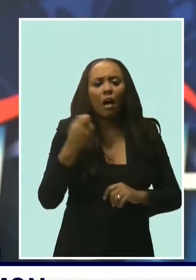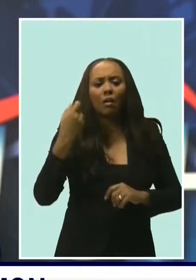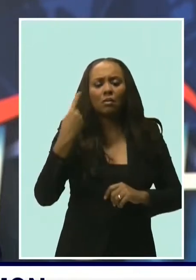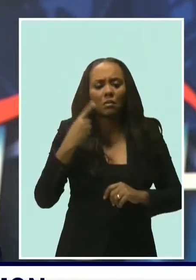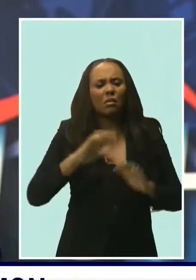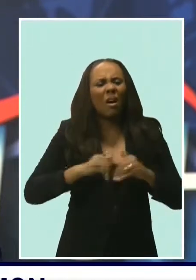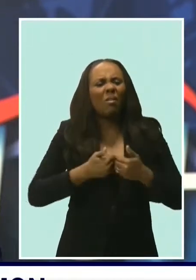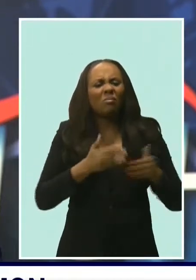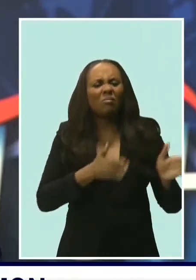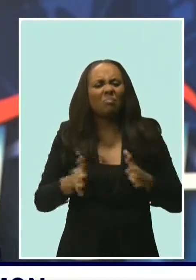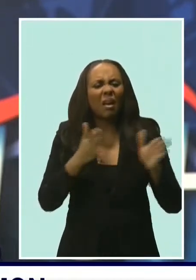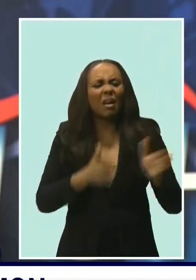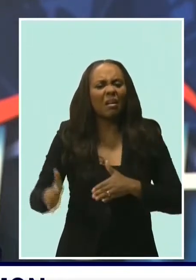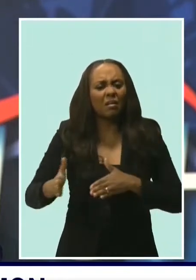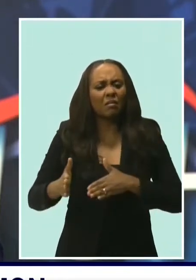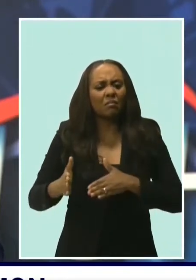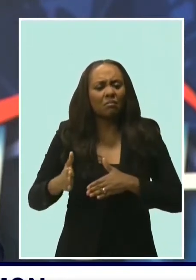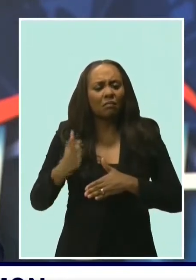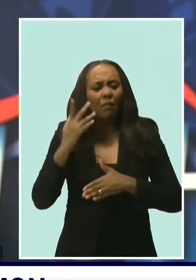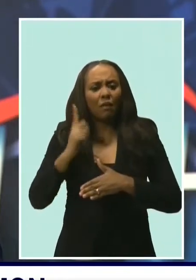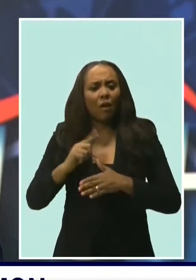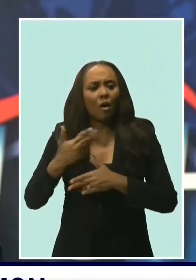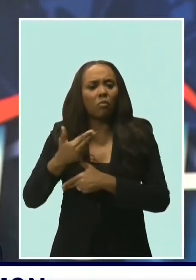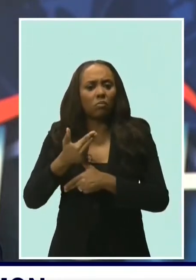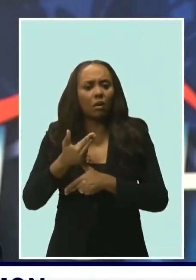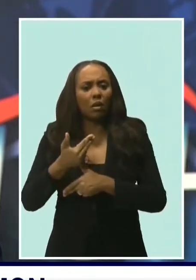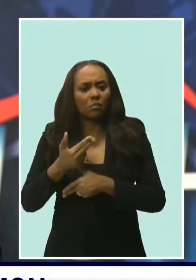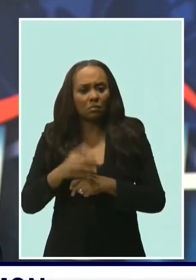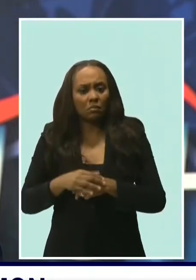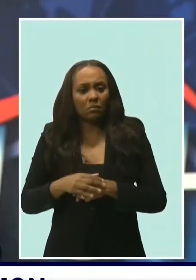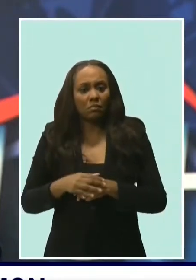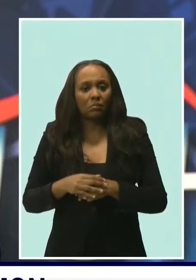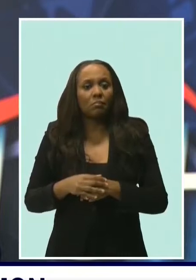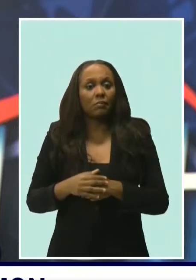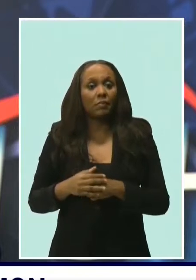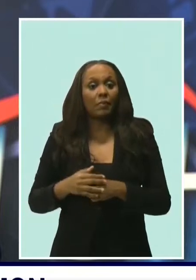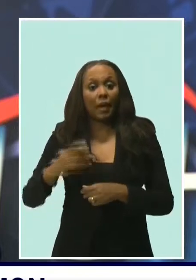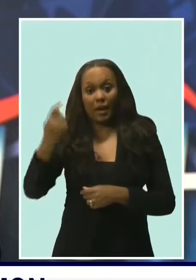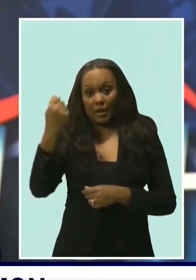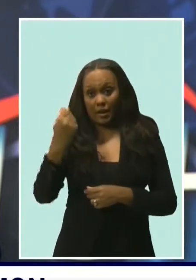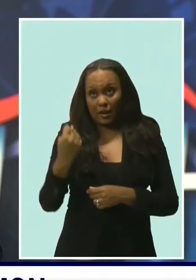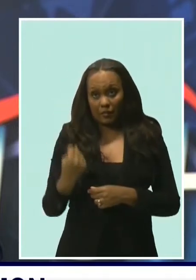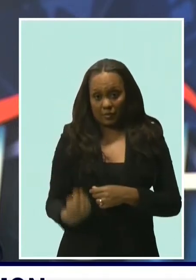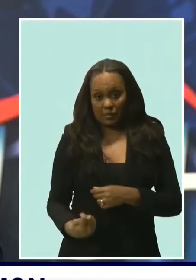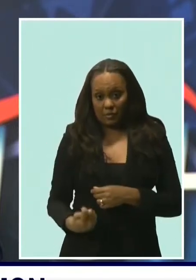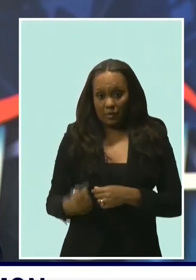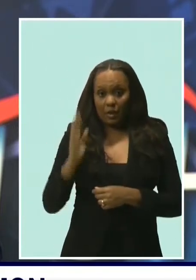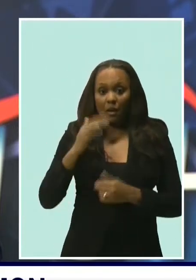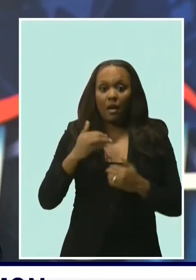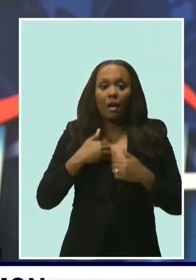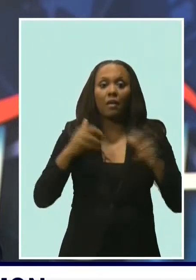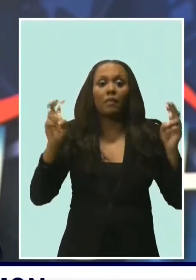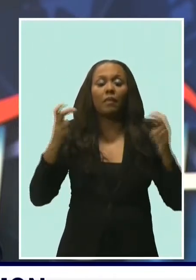entrepreneurs, because the unscrupulous can set up a shell company, a dummy company,